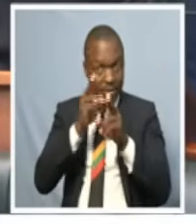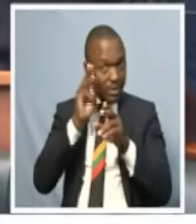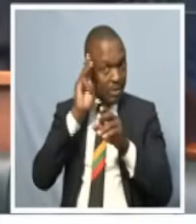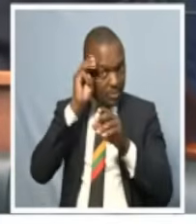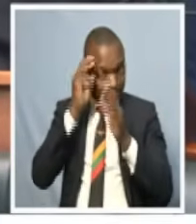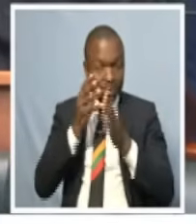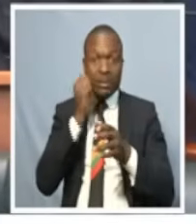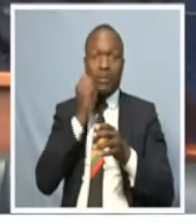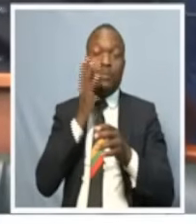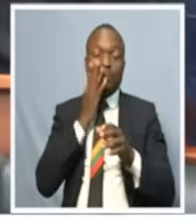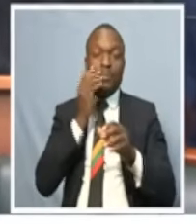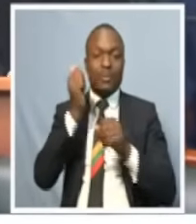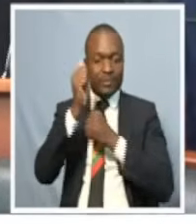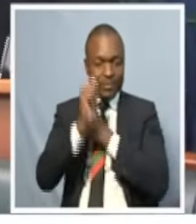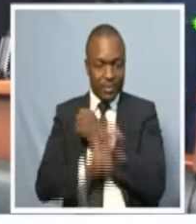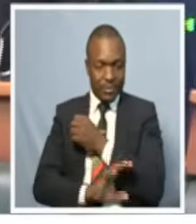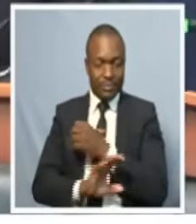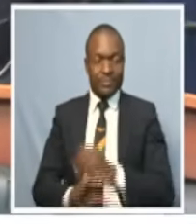Home Affairs'